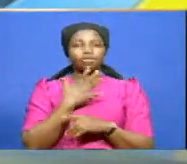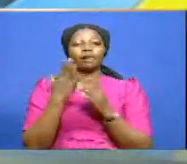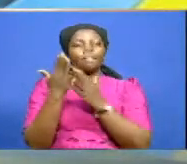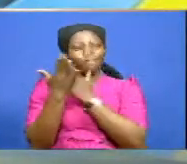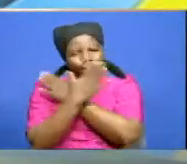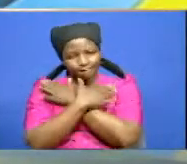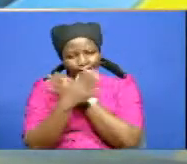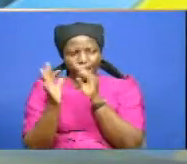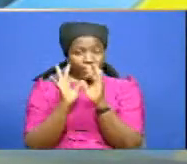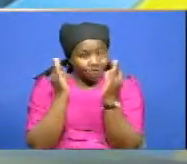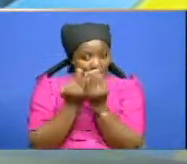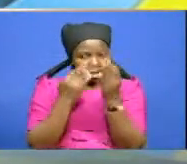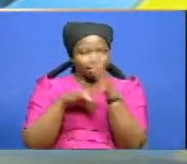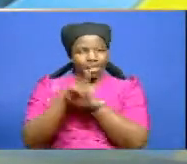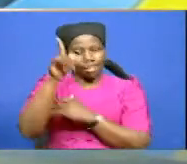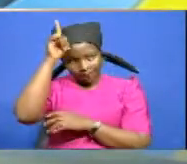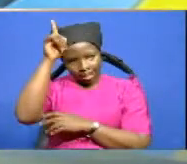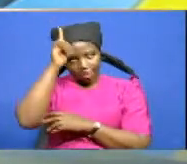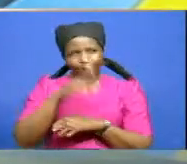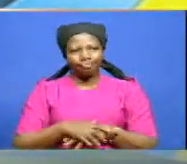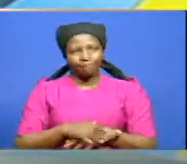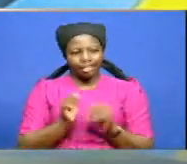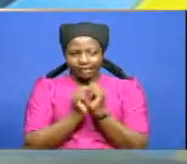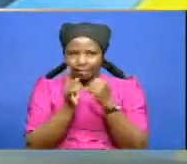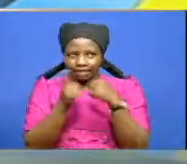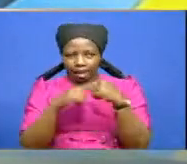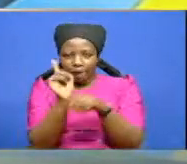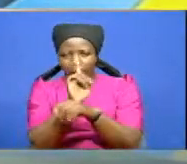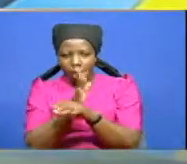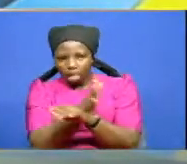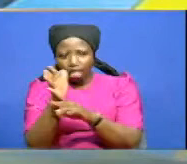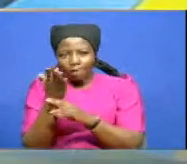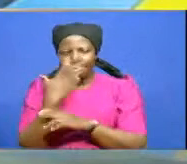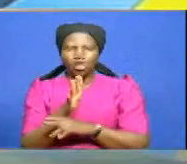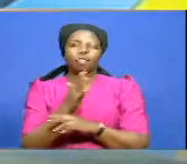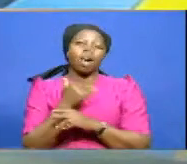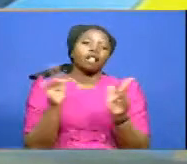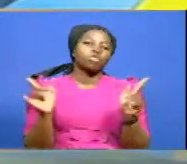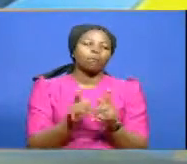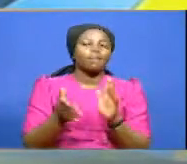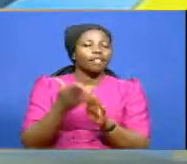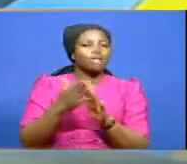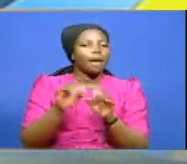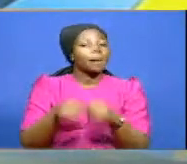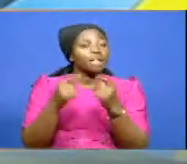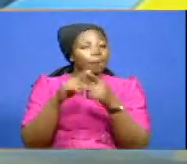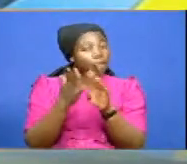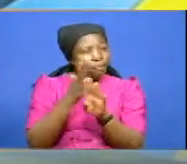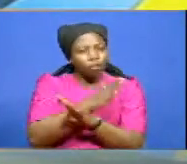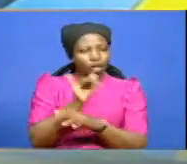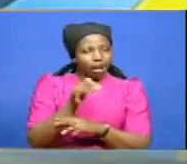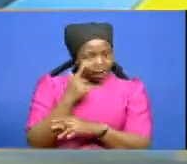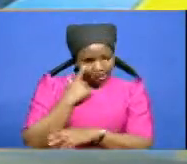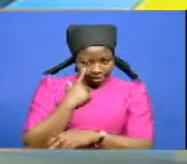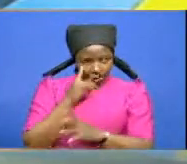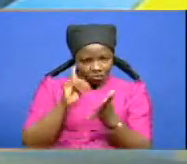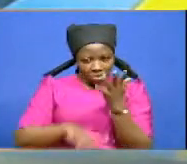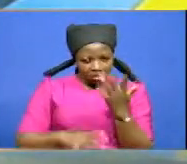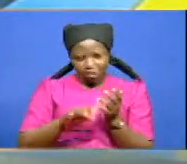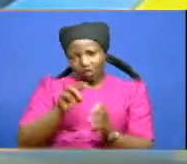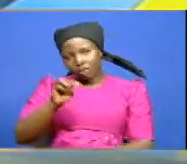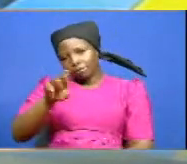country. Well, on that note, at about 16 minutes past the hour, we are taking a short, quick break. But before that, I see